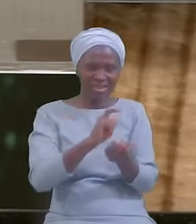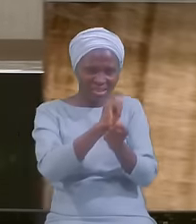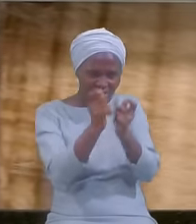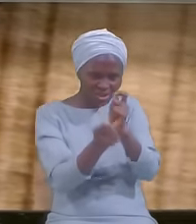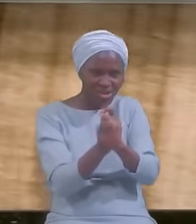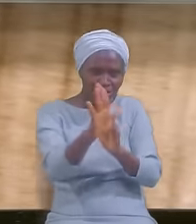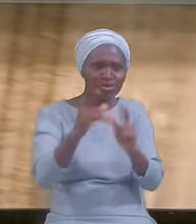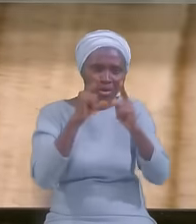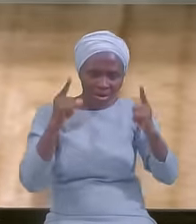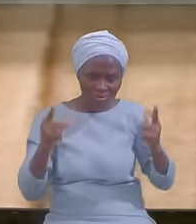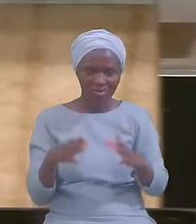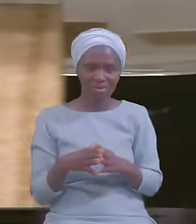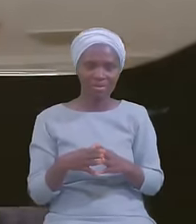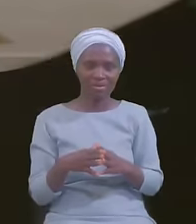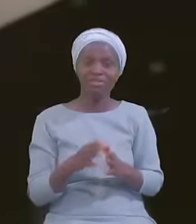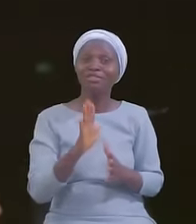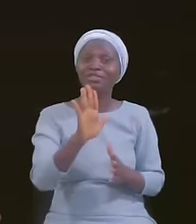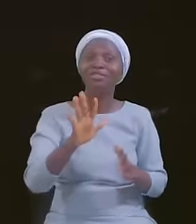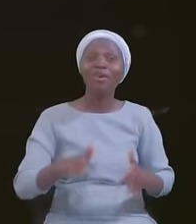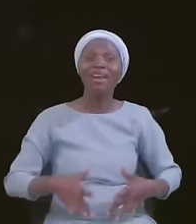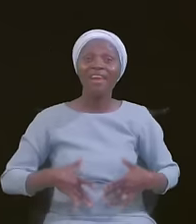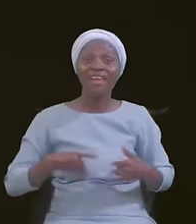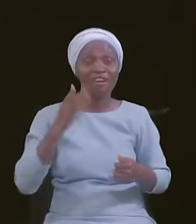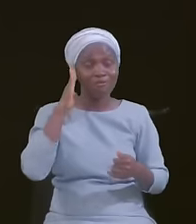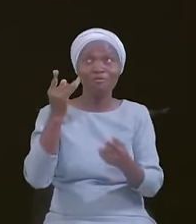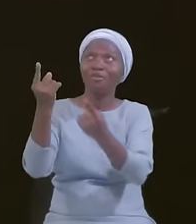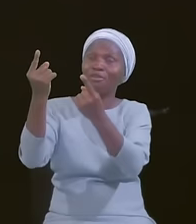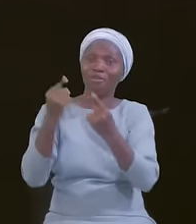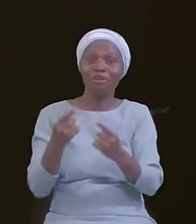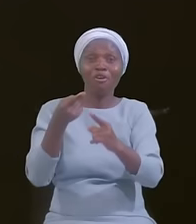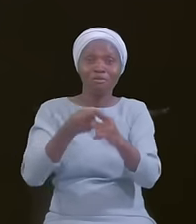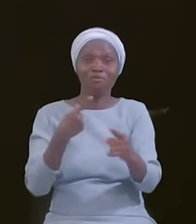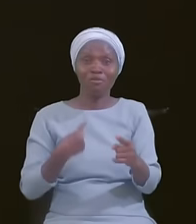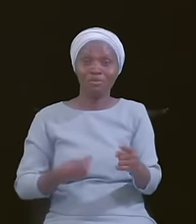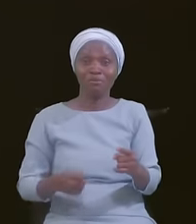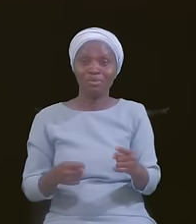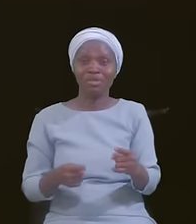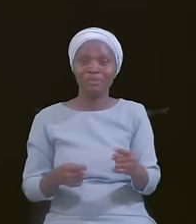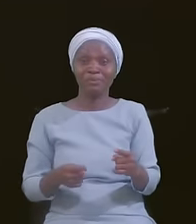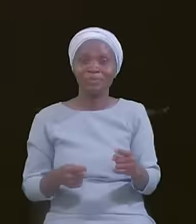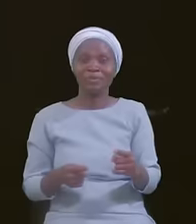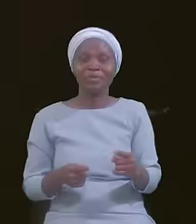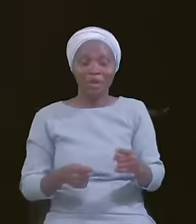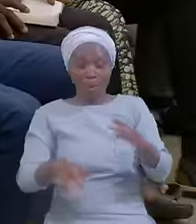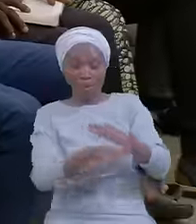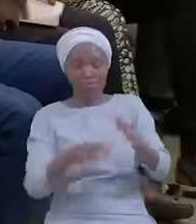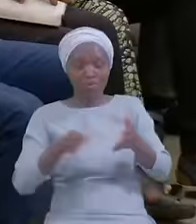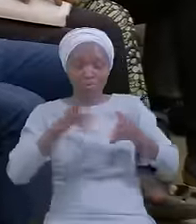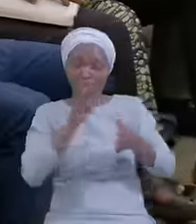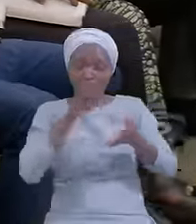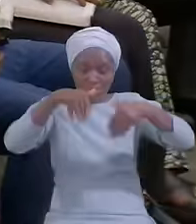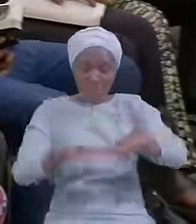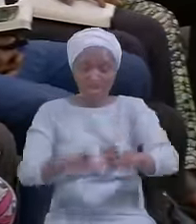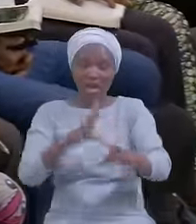your language. Your life will come from the bottom of the sea and come to the very top.